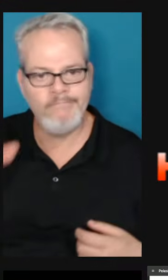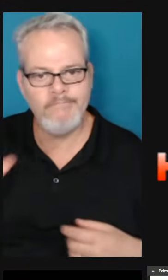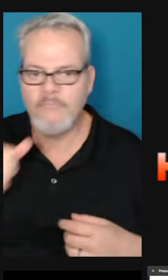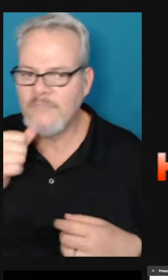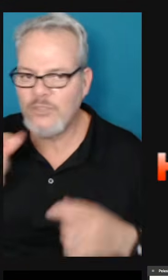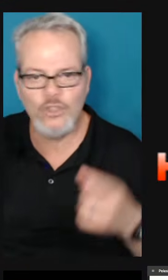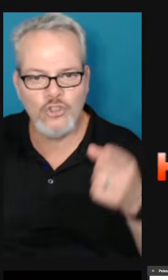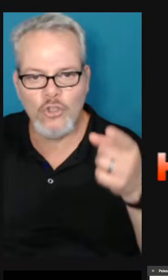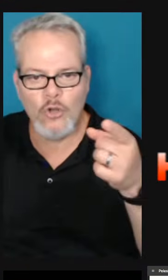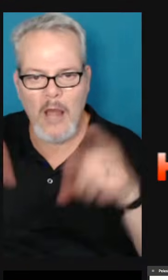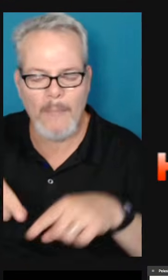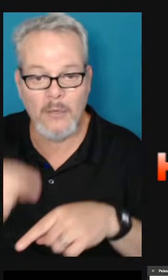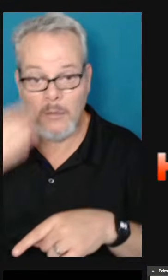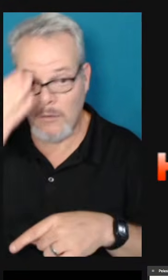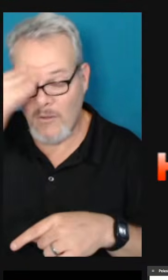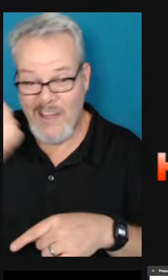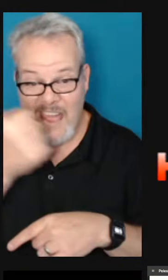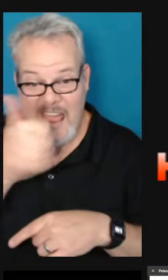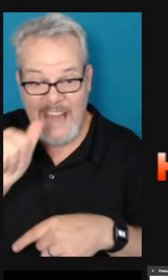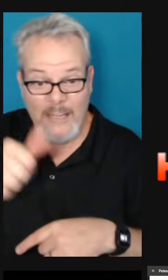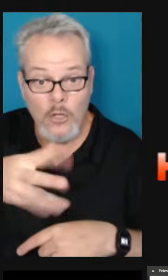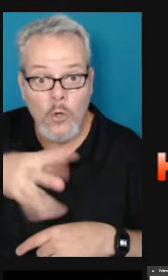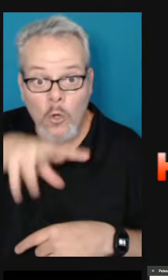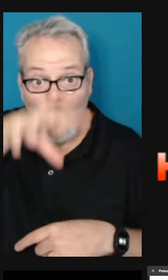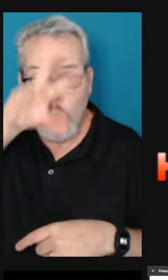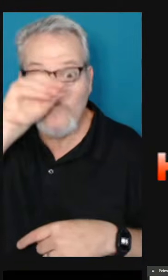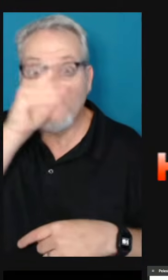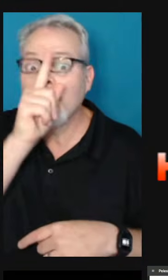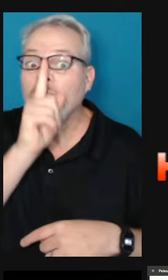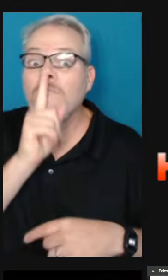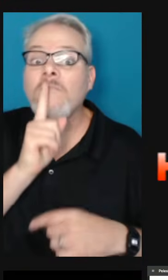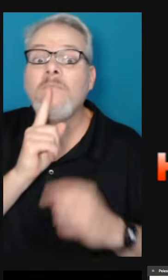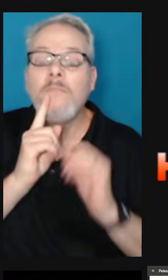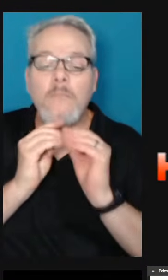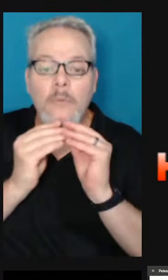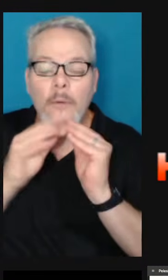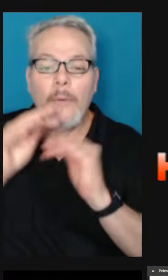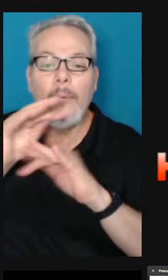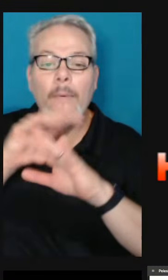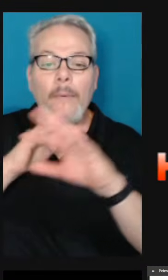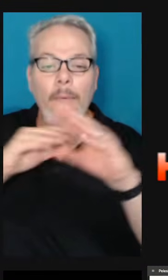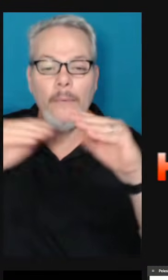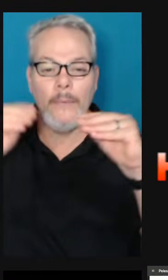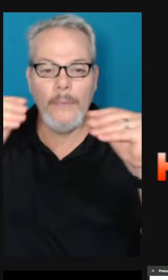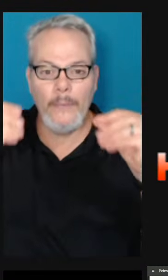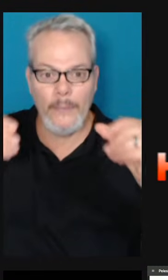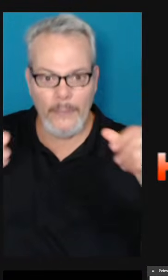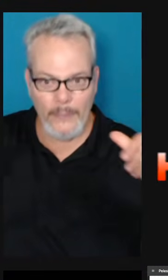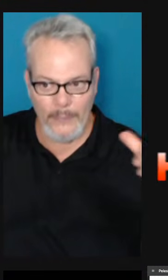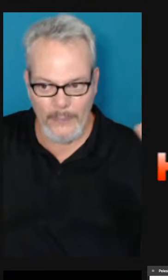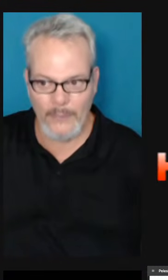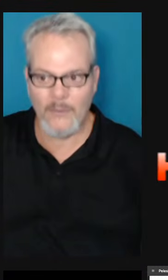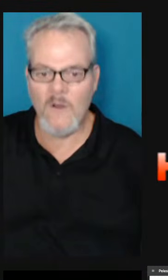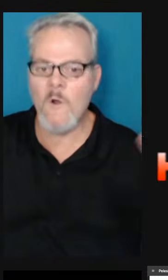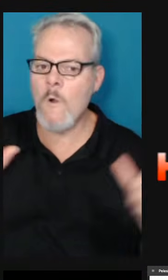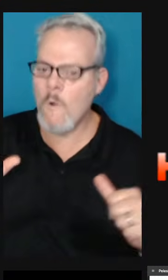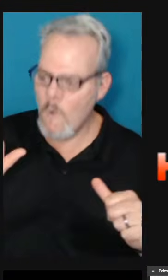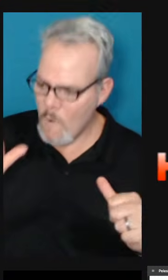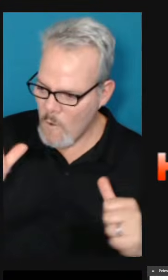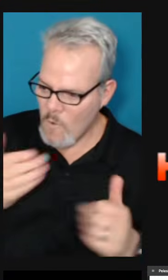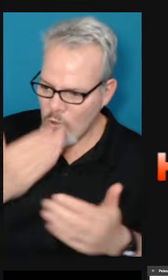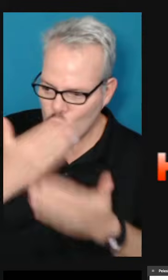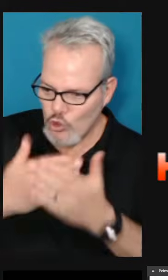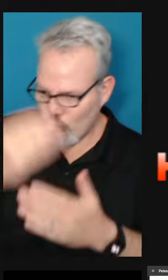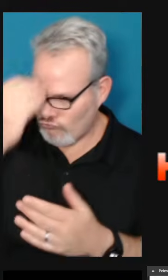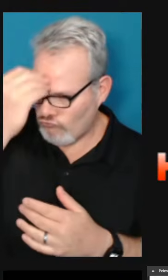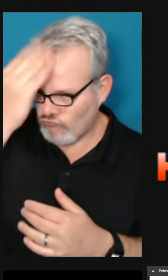any strands that are small enough to be inhaled will float in the airstream and gently deposit. So that's good to know. Something else I had not